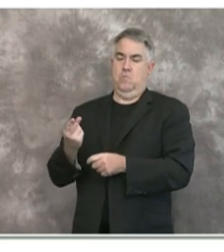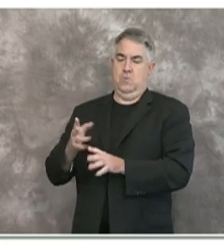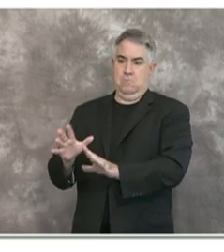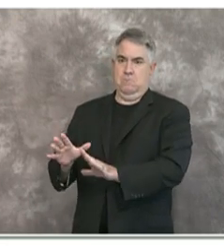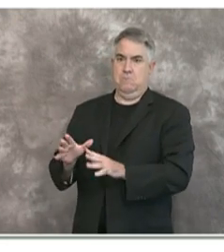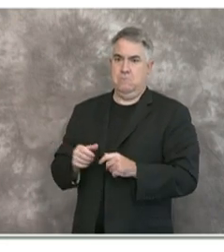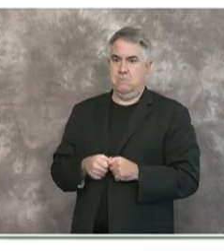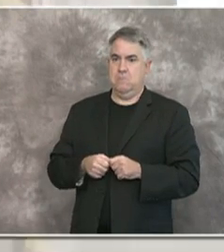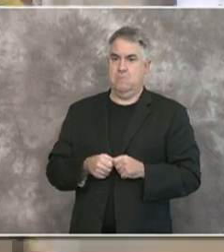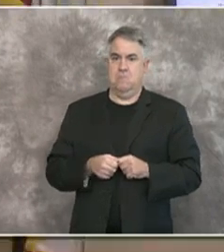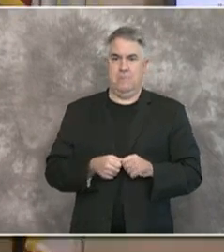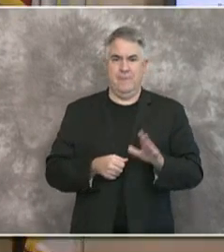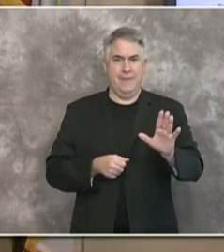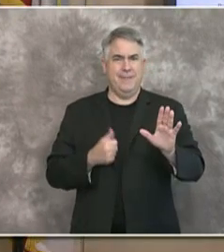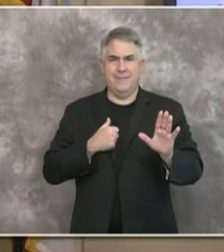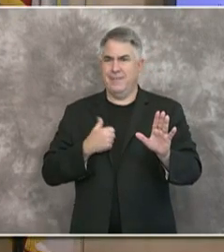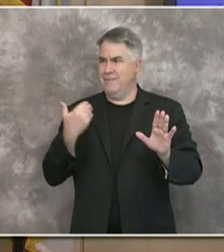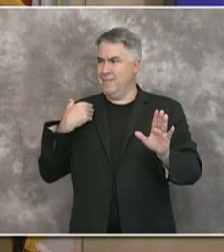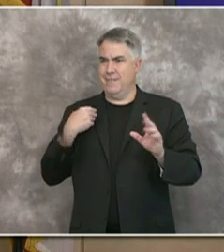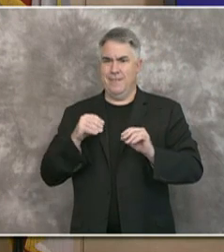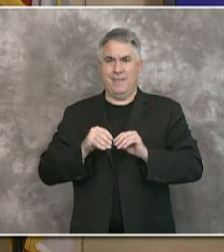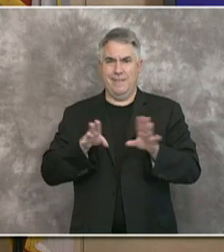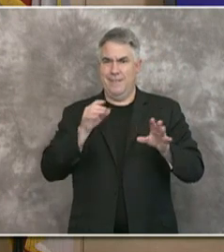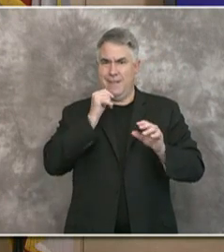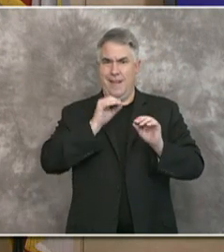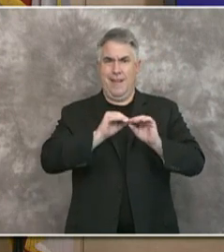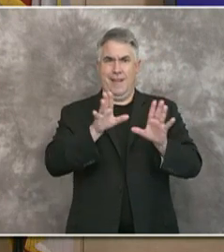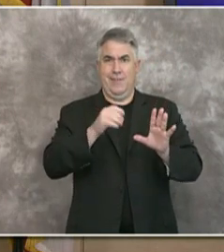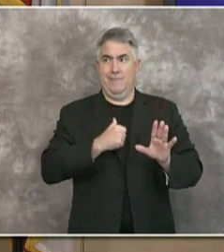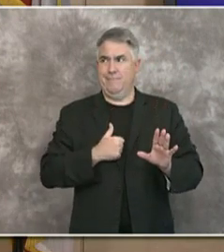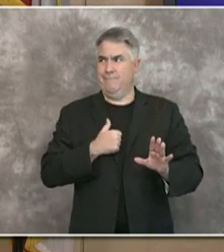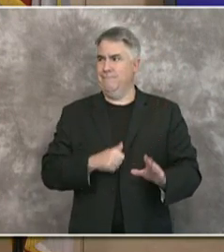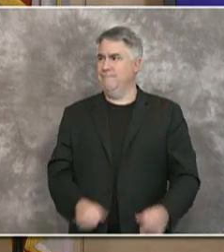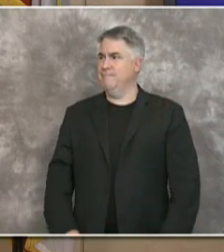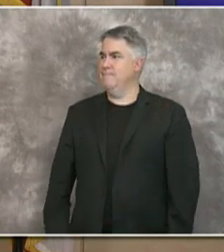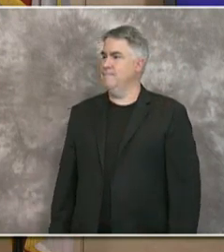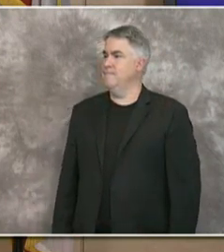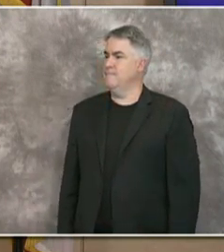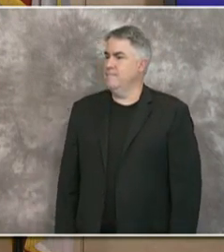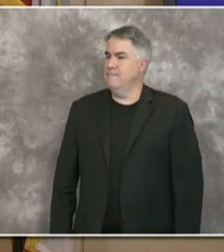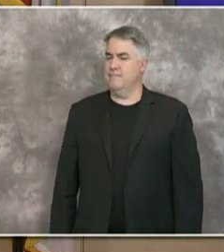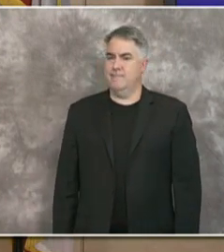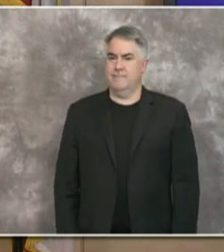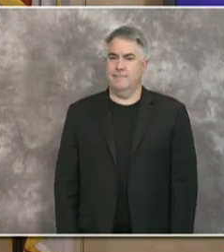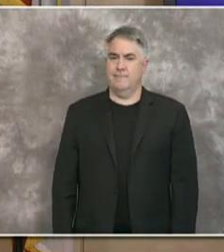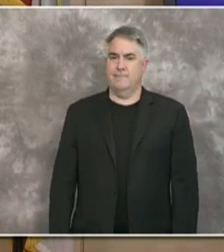for the wrong slides earlier, but there you have the correct ones for today. Thank you.